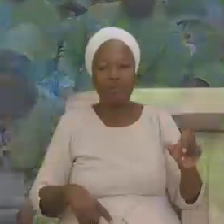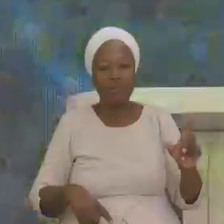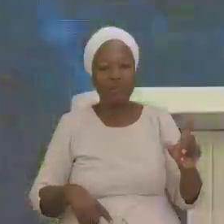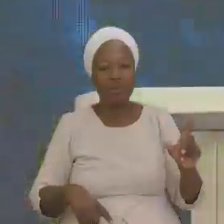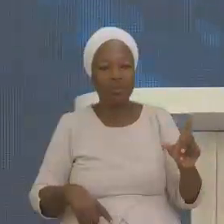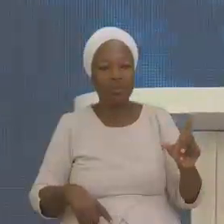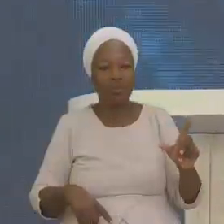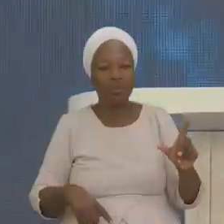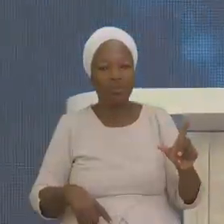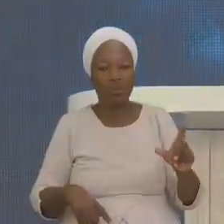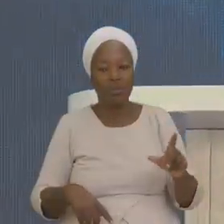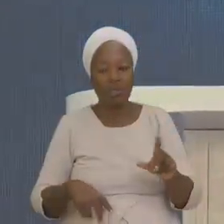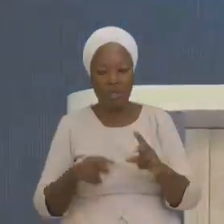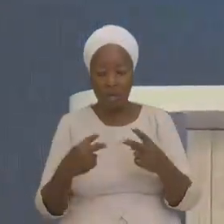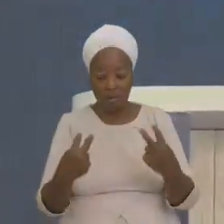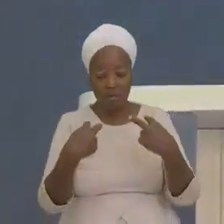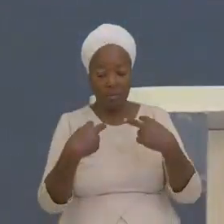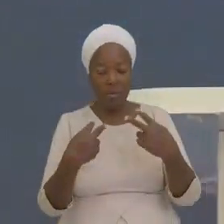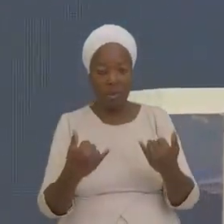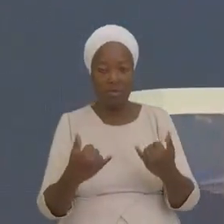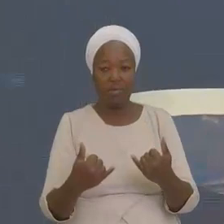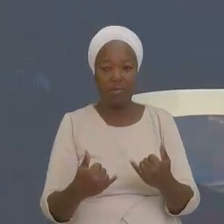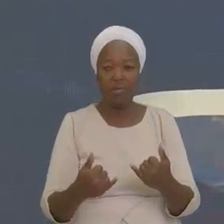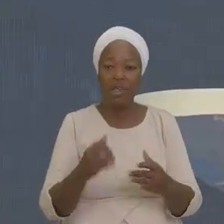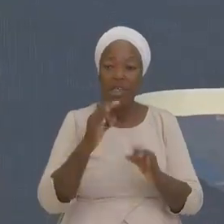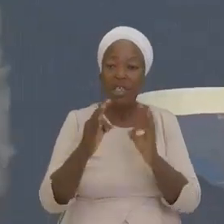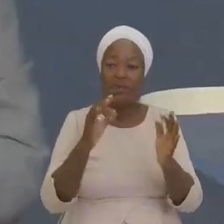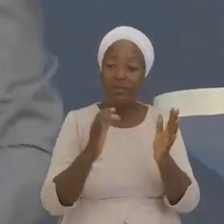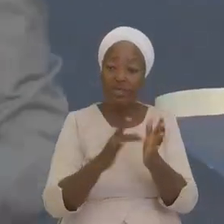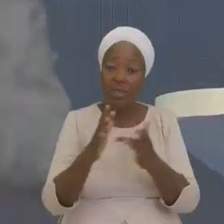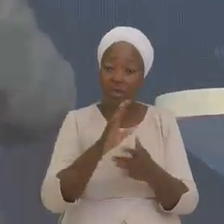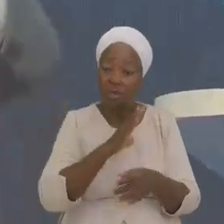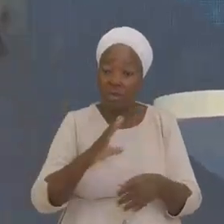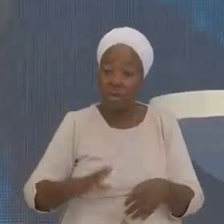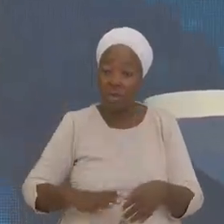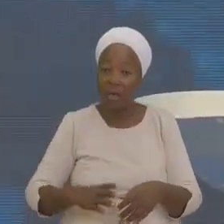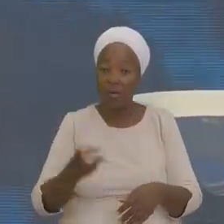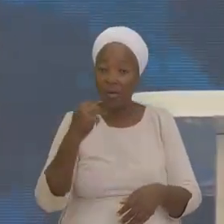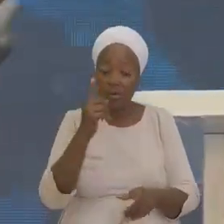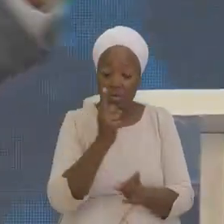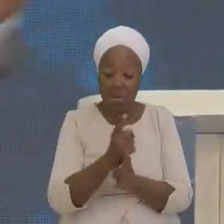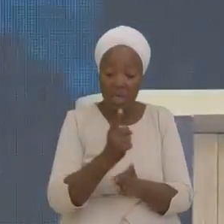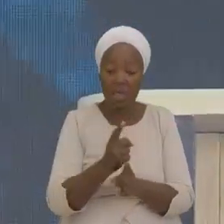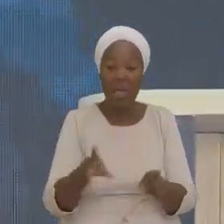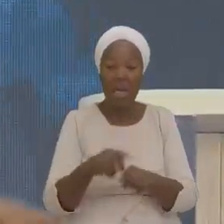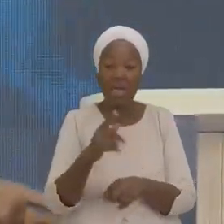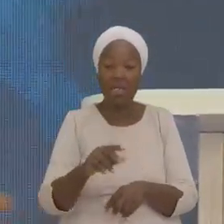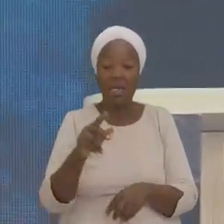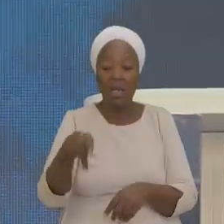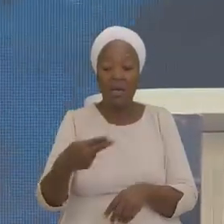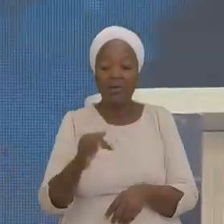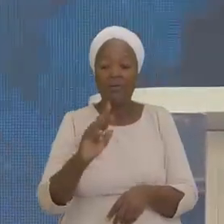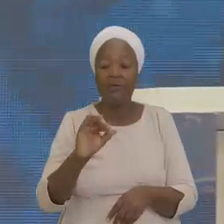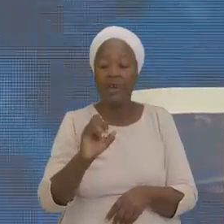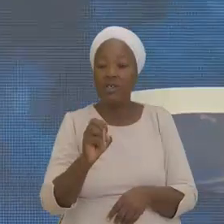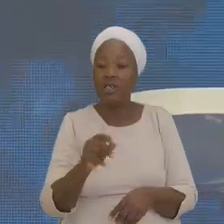Look up at me here. If Jesus Christ was exactly like the Pharisees and the Sadducees, he